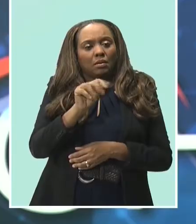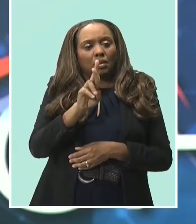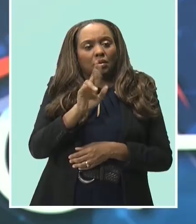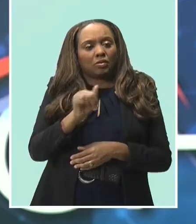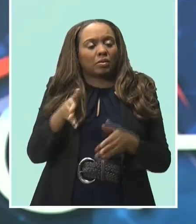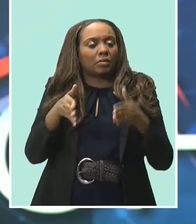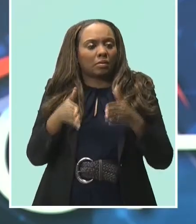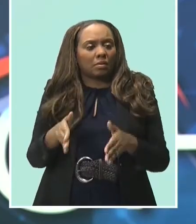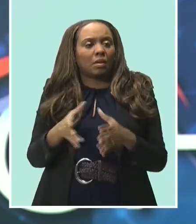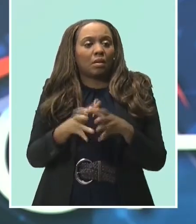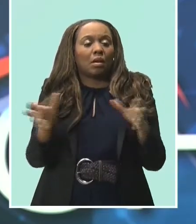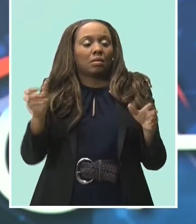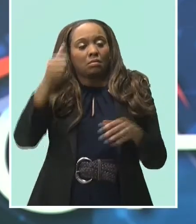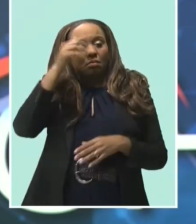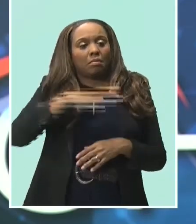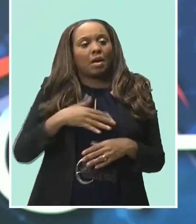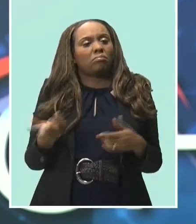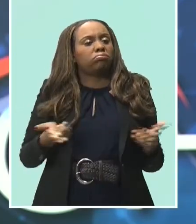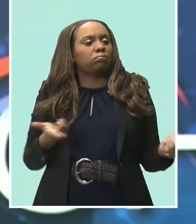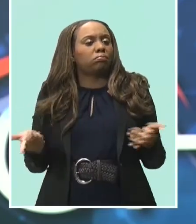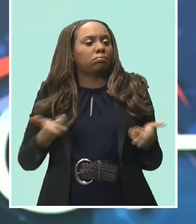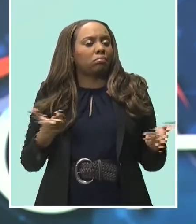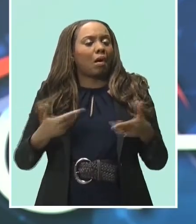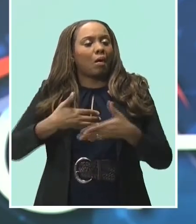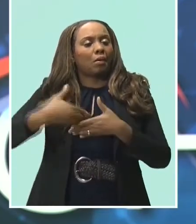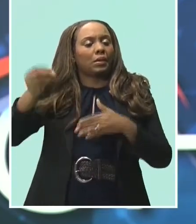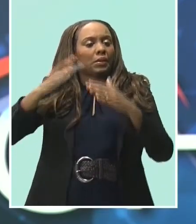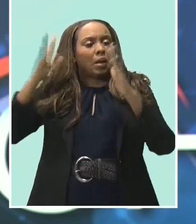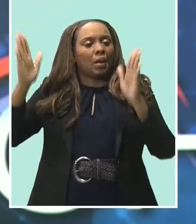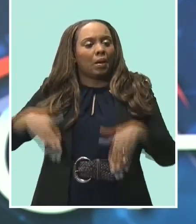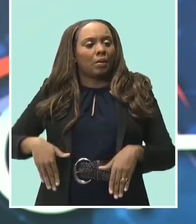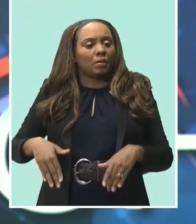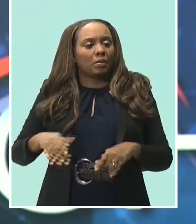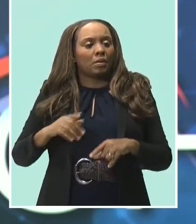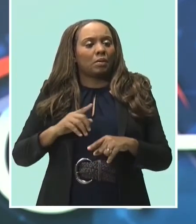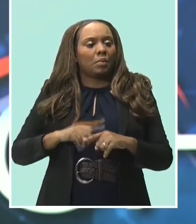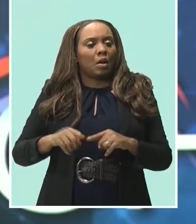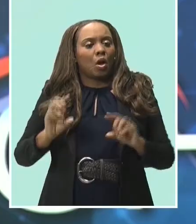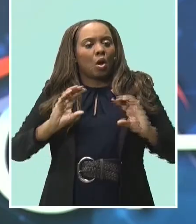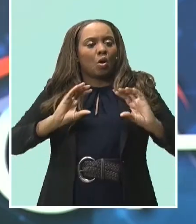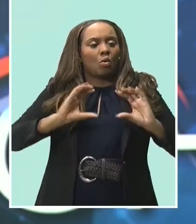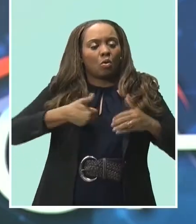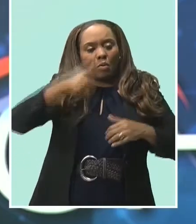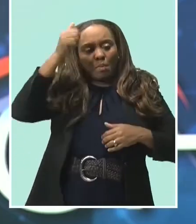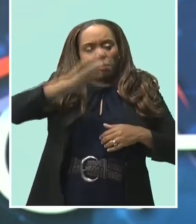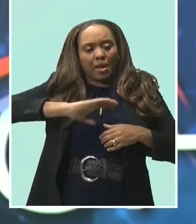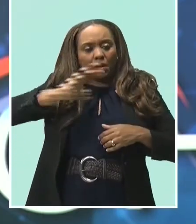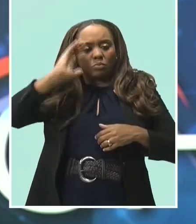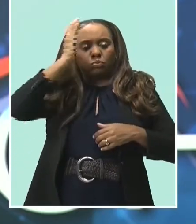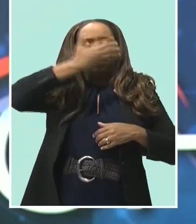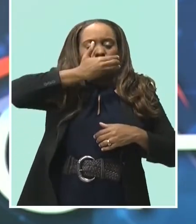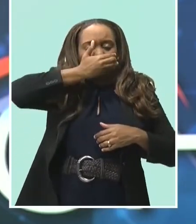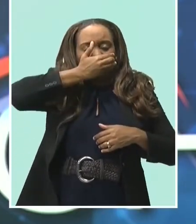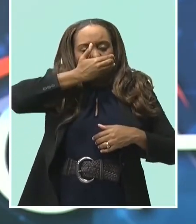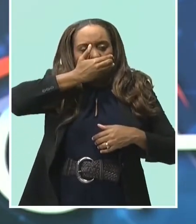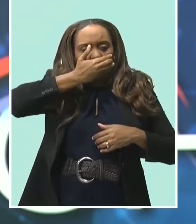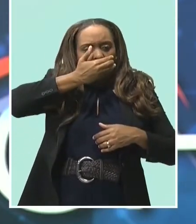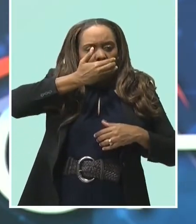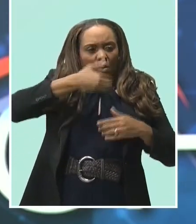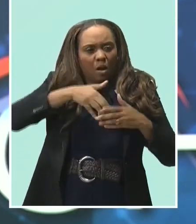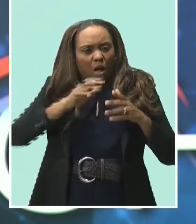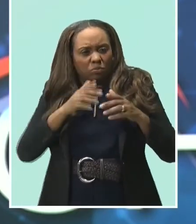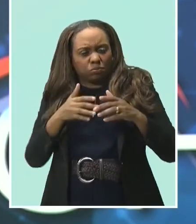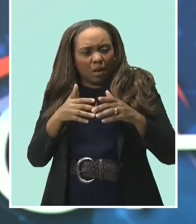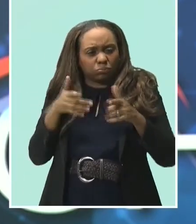men were reportedly liming outside of a residence when they were reportedly attacked by a group of masked men. 2 men were injured and